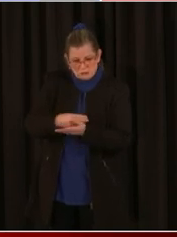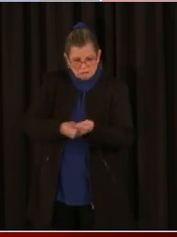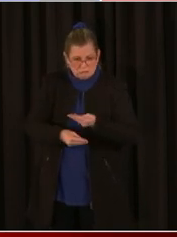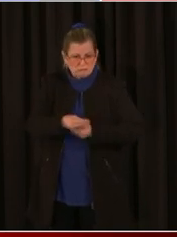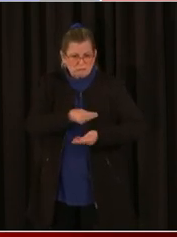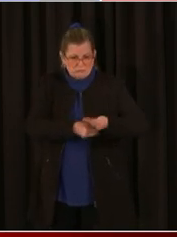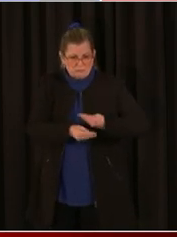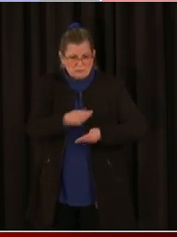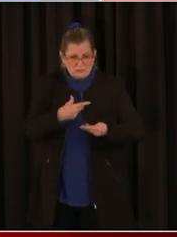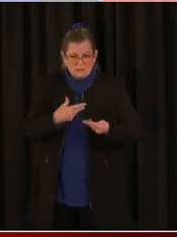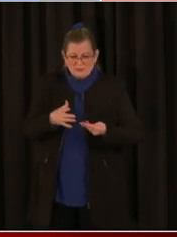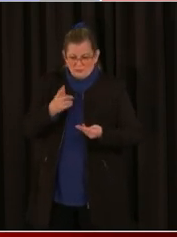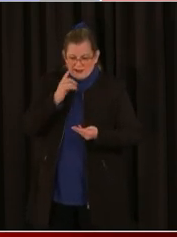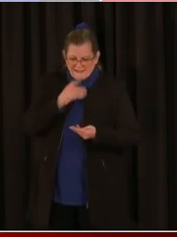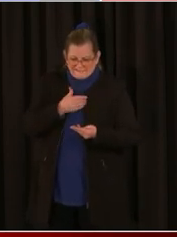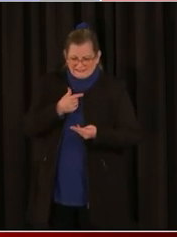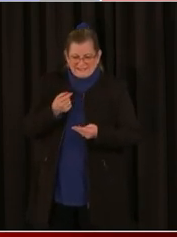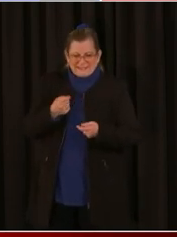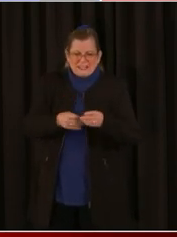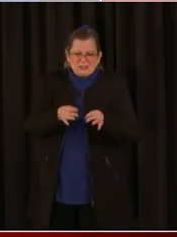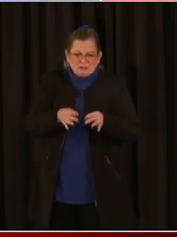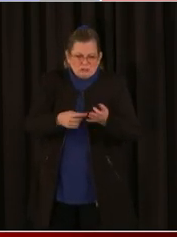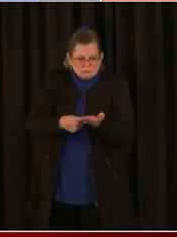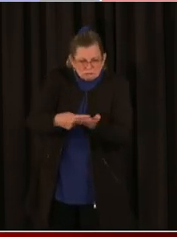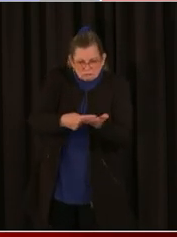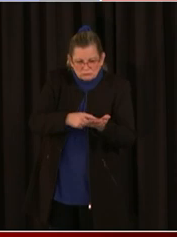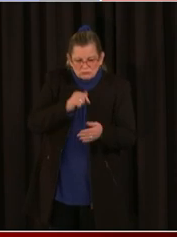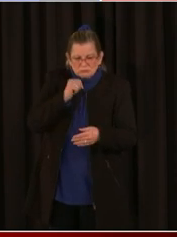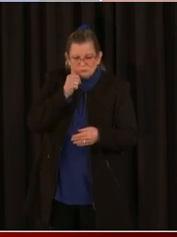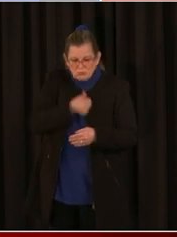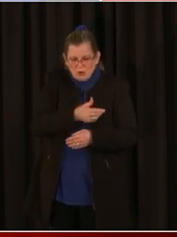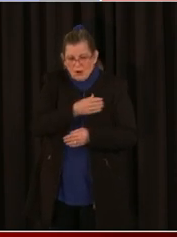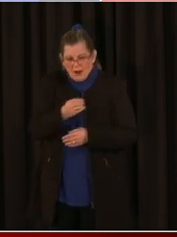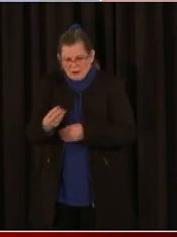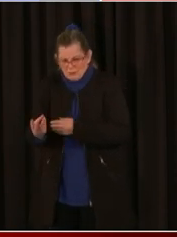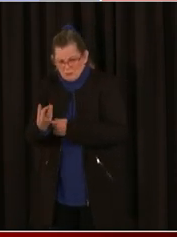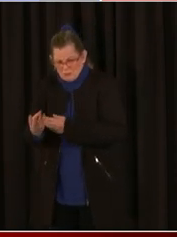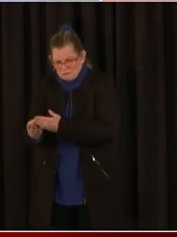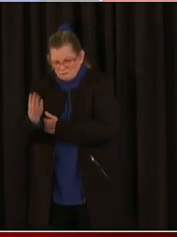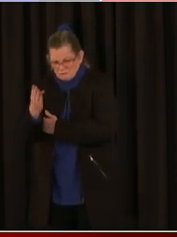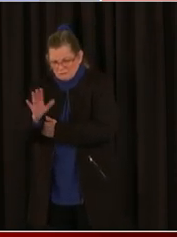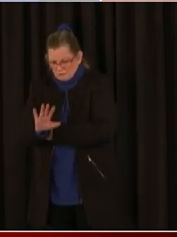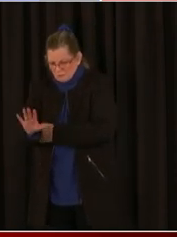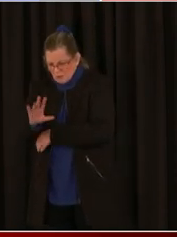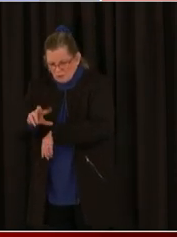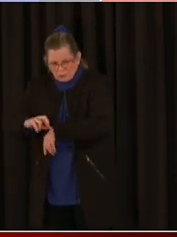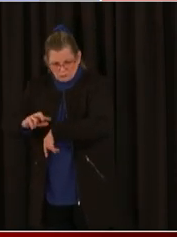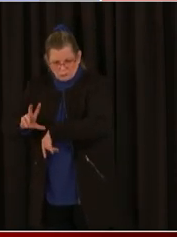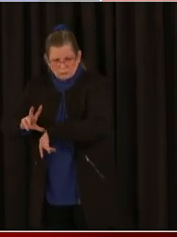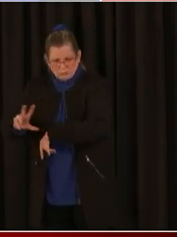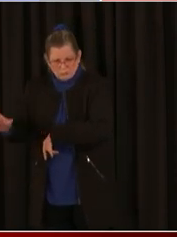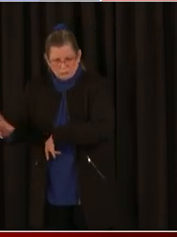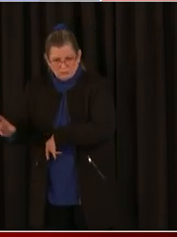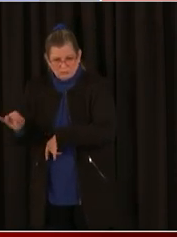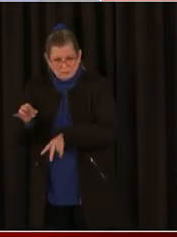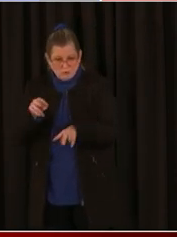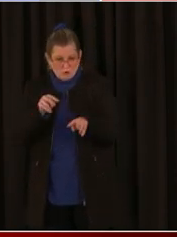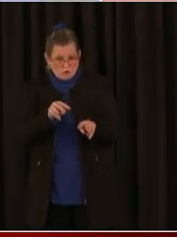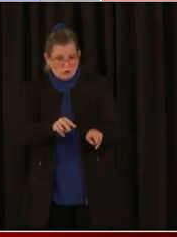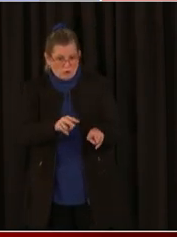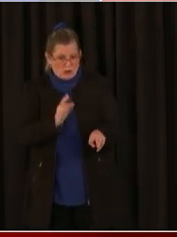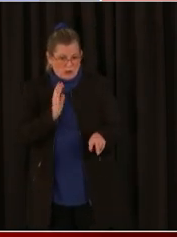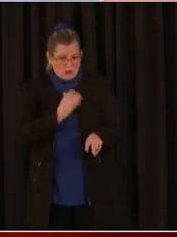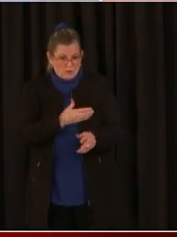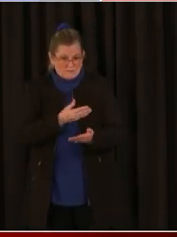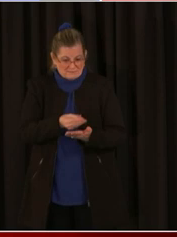have a hearing in the afternoon. I believe it's at 3 o'clock this Wednesday. I do want to note a few things, because if anybody's been looking, the CAFR is quite